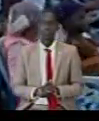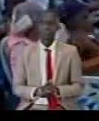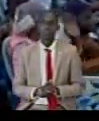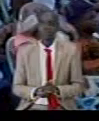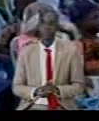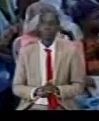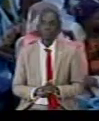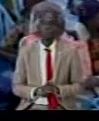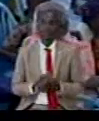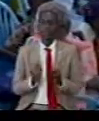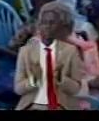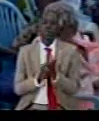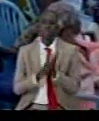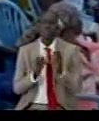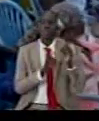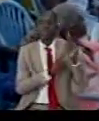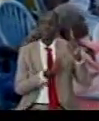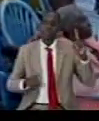Praise the Lord.